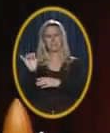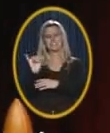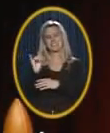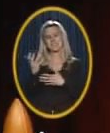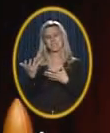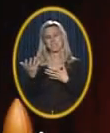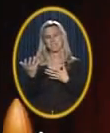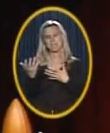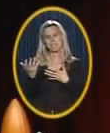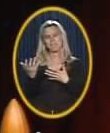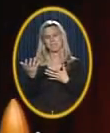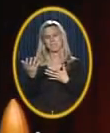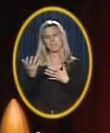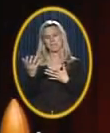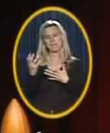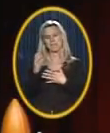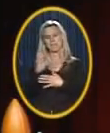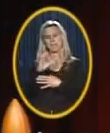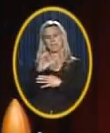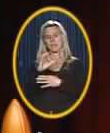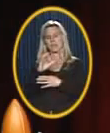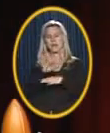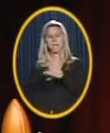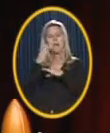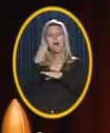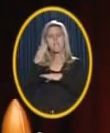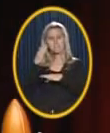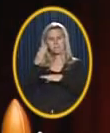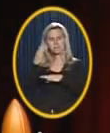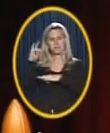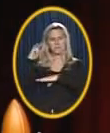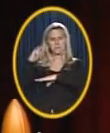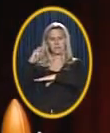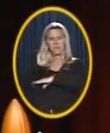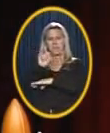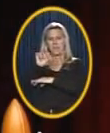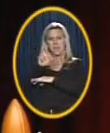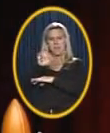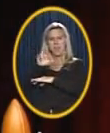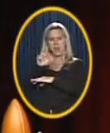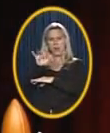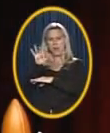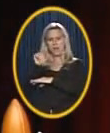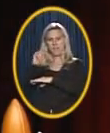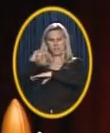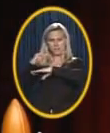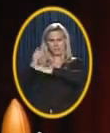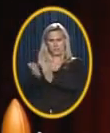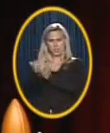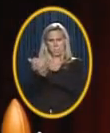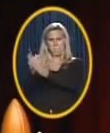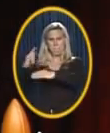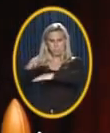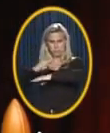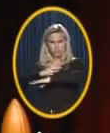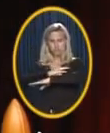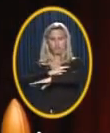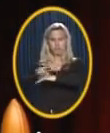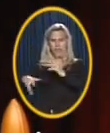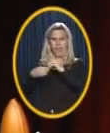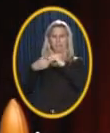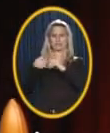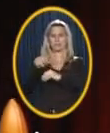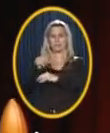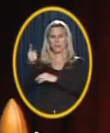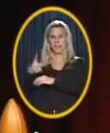like a catapult shot coming off an aircraft carrier. It's about an extra G and a half, and it. So you get a